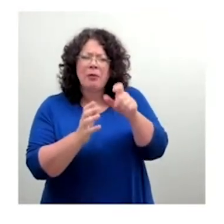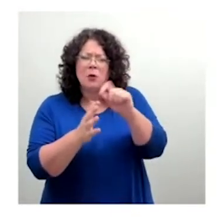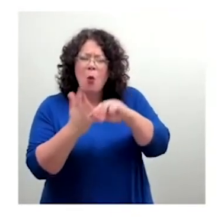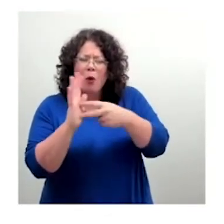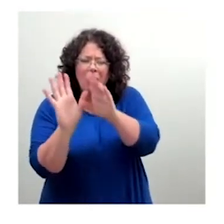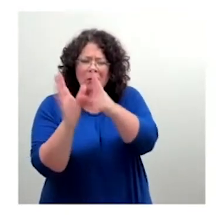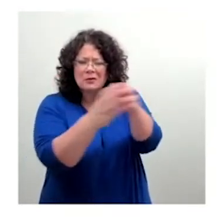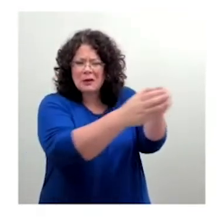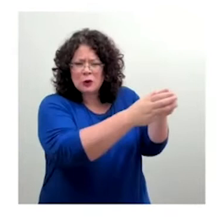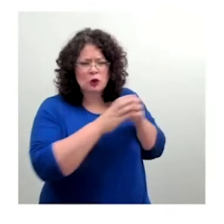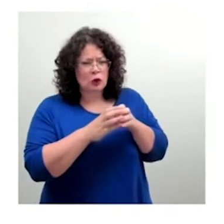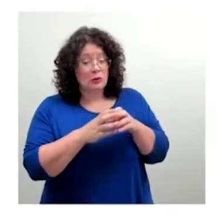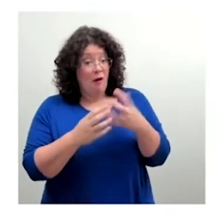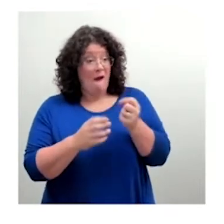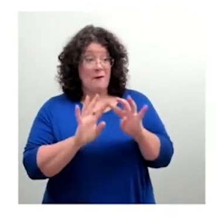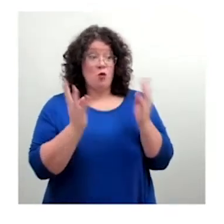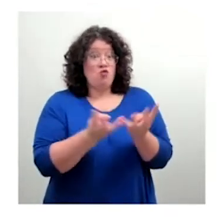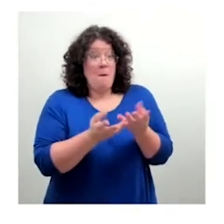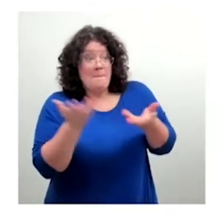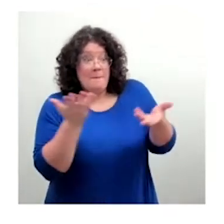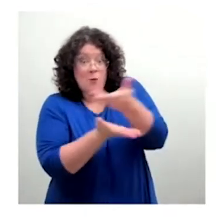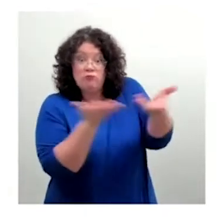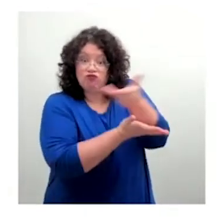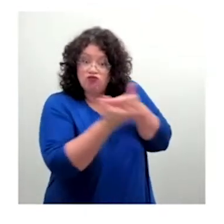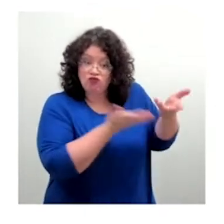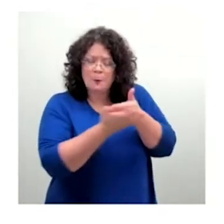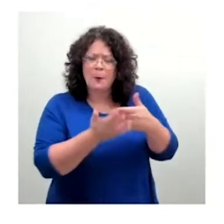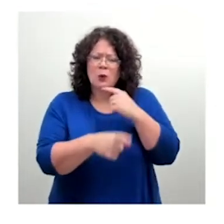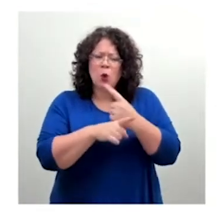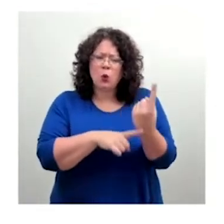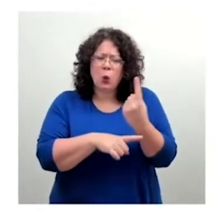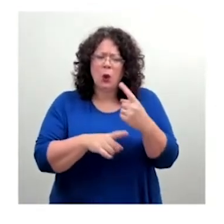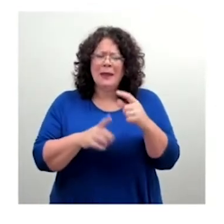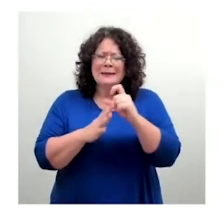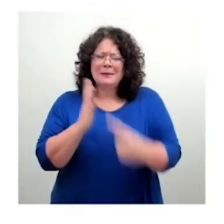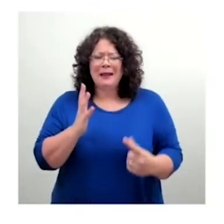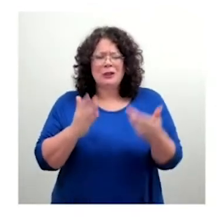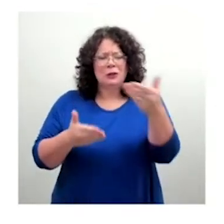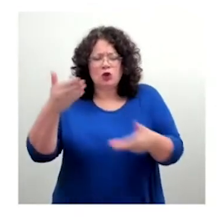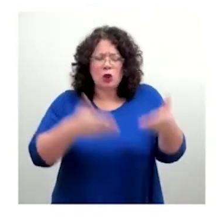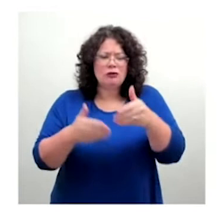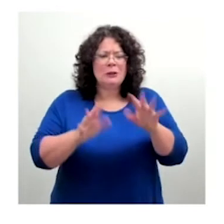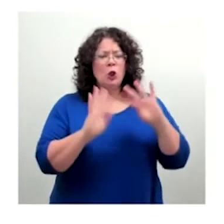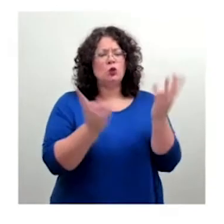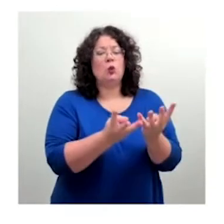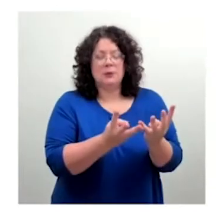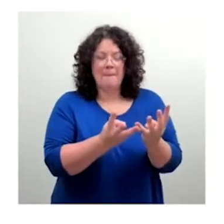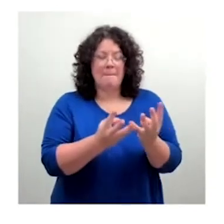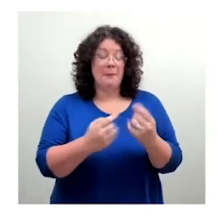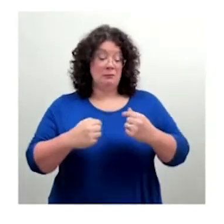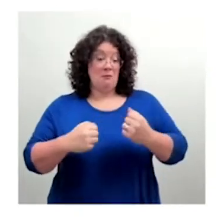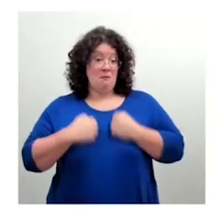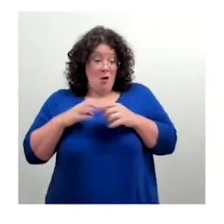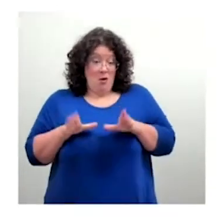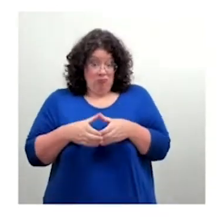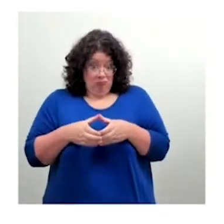ourselves and our minister, the Minister for Disabled People, who's a DWP minister, are currently doing a range of online engagement with many of you